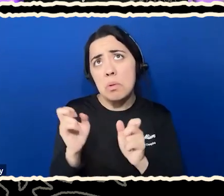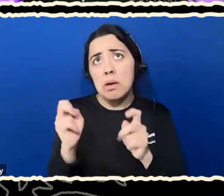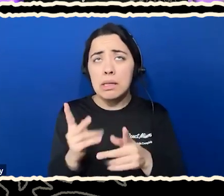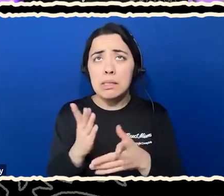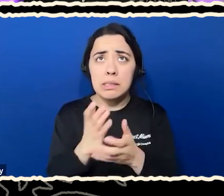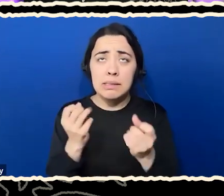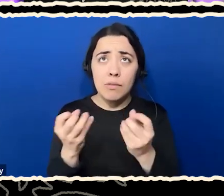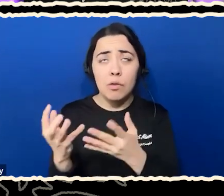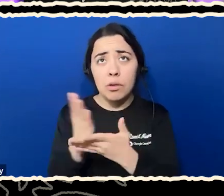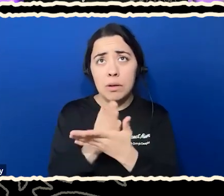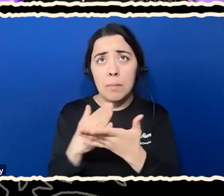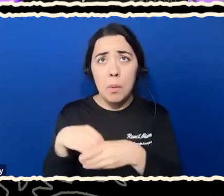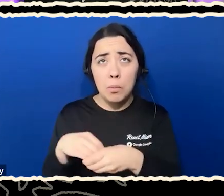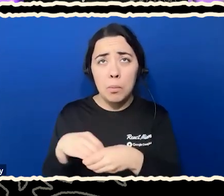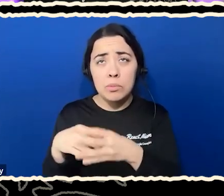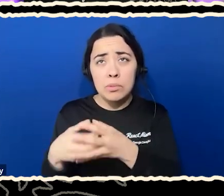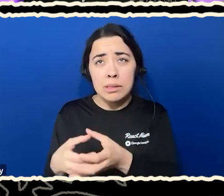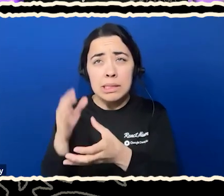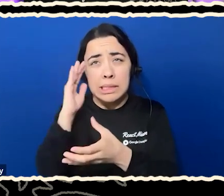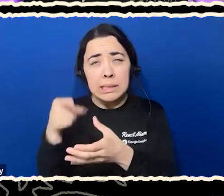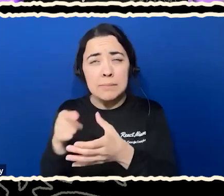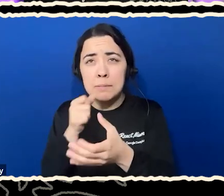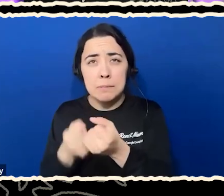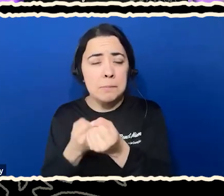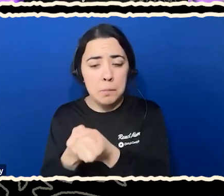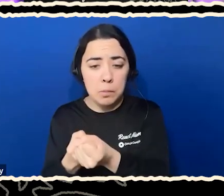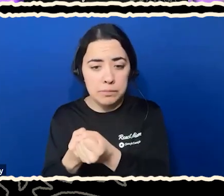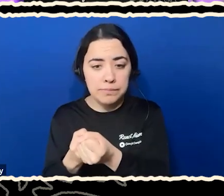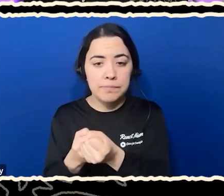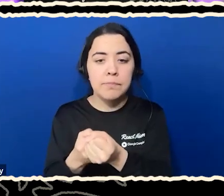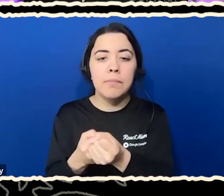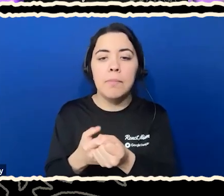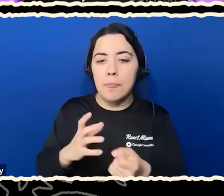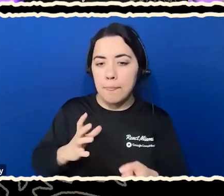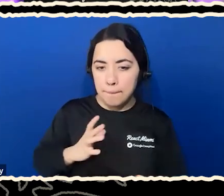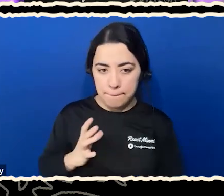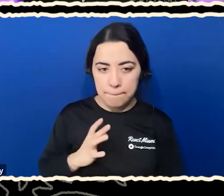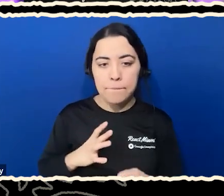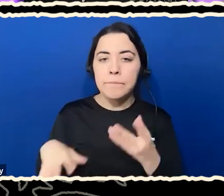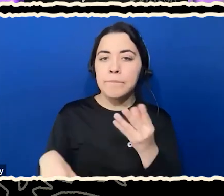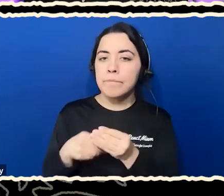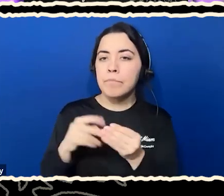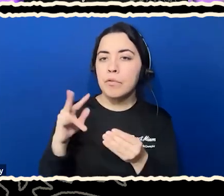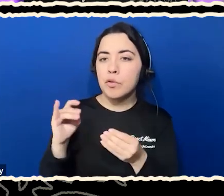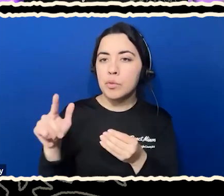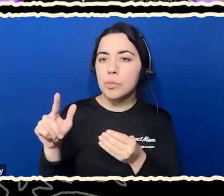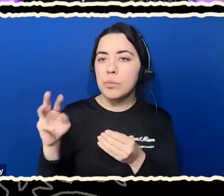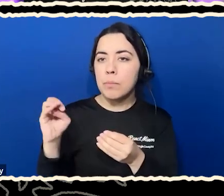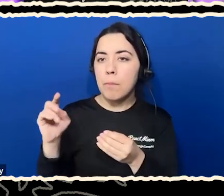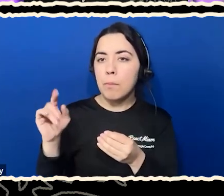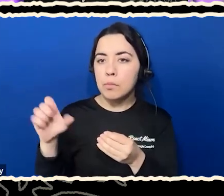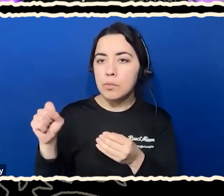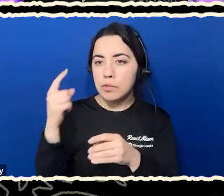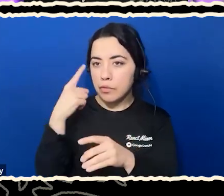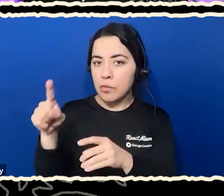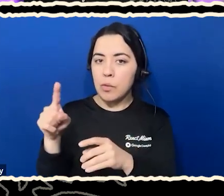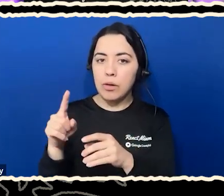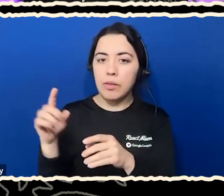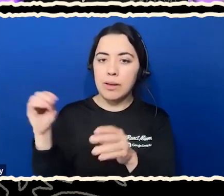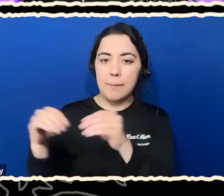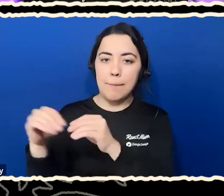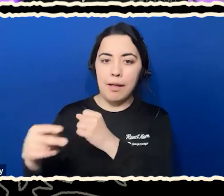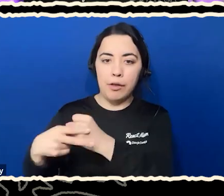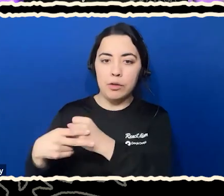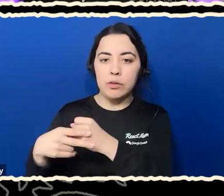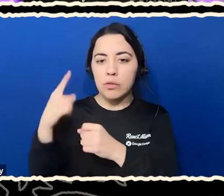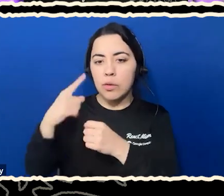components. Well, clients don't support it. And we then added virtual modules to the compiler for temporarily